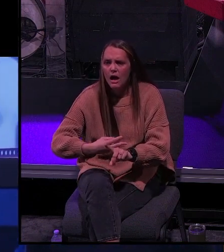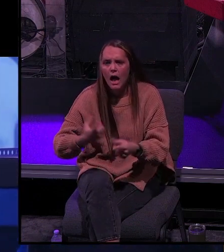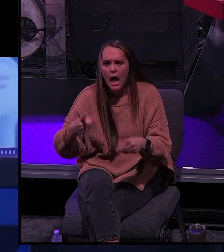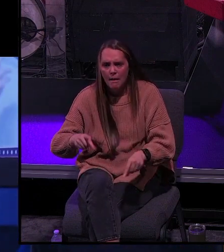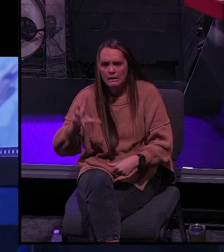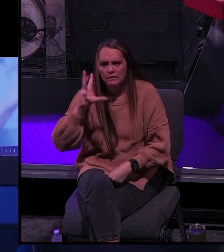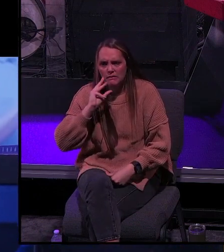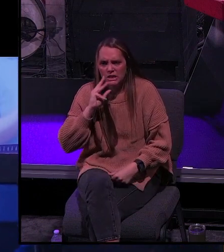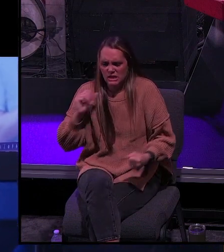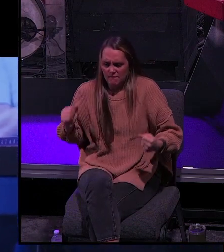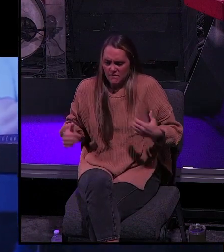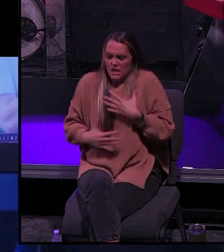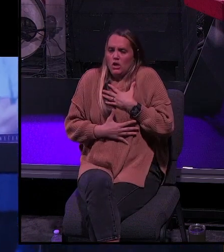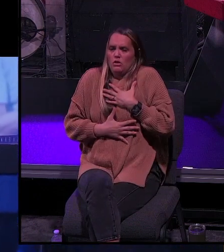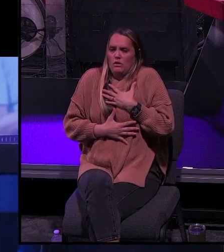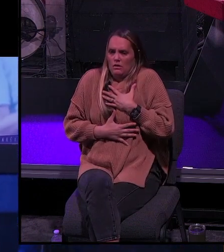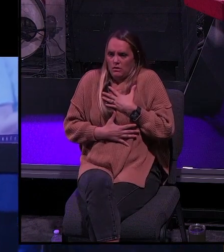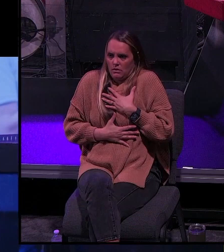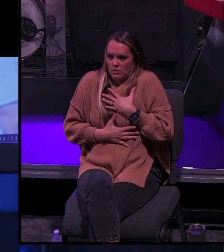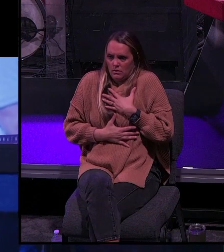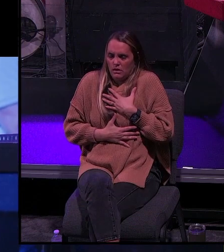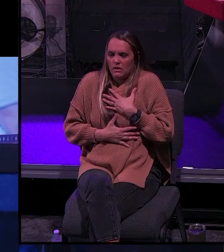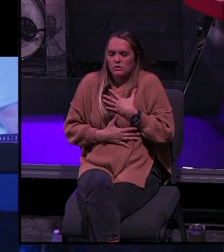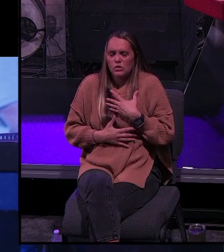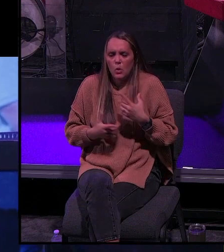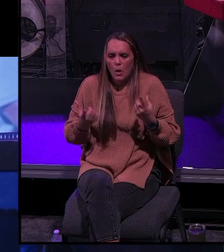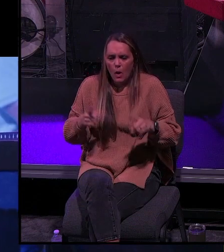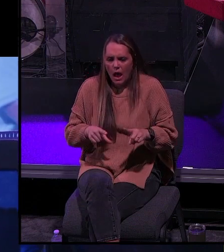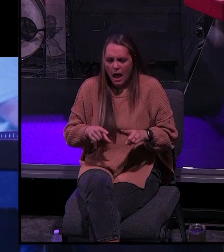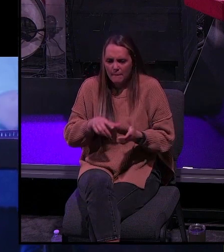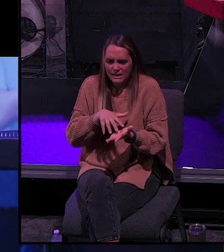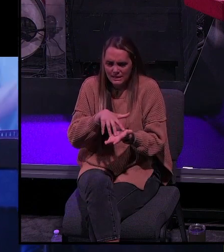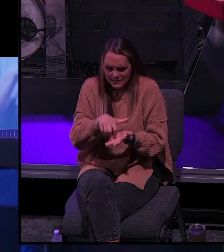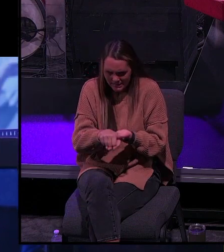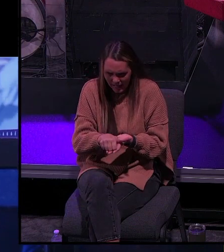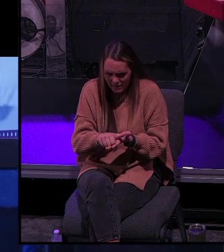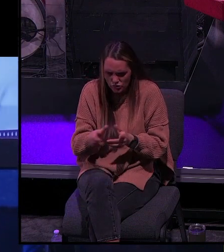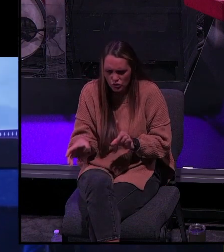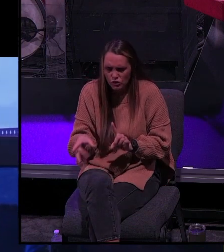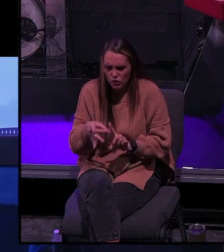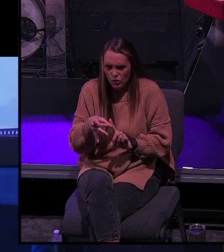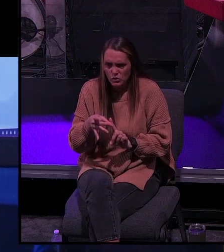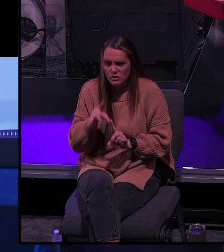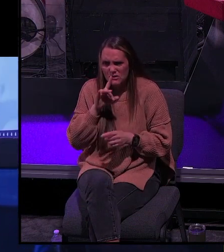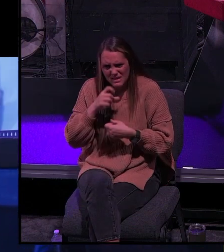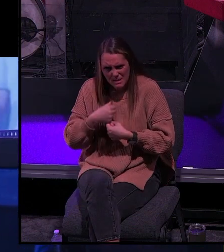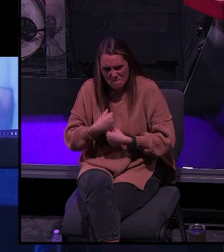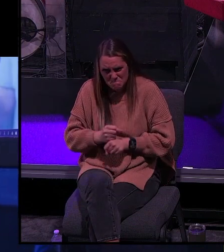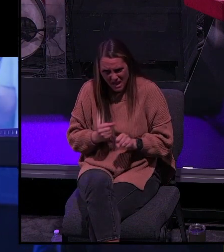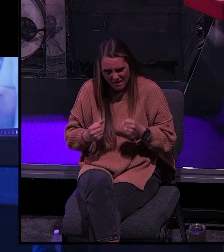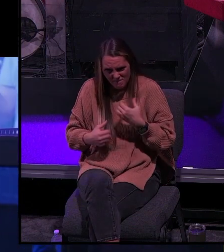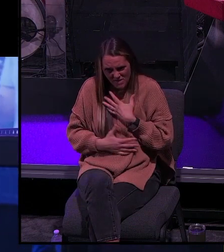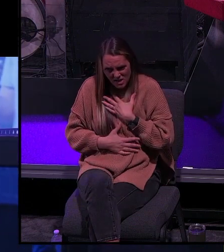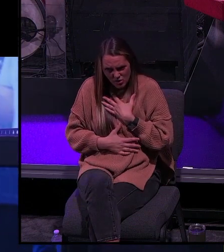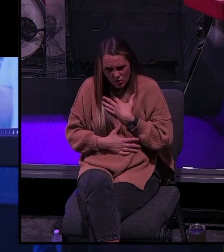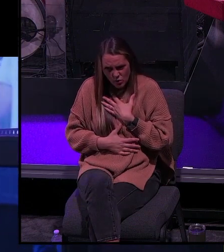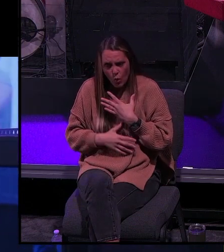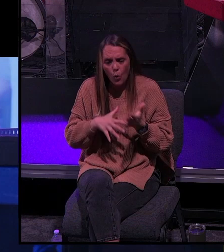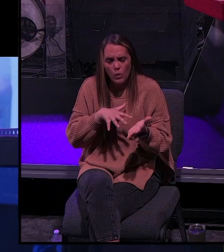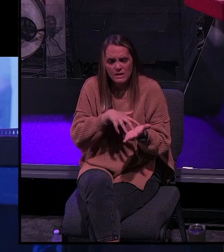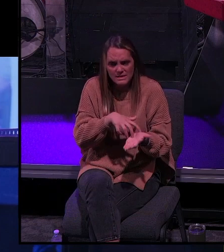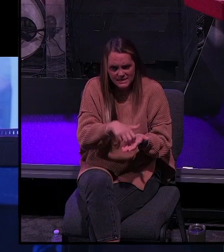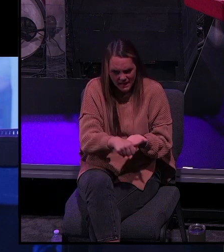in my life. And so the question is, did a cancer diagnosis, did it create fear in my life? Or really, is it just that a cancer diagnosis